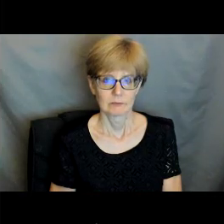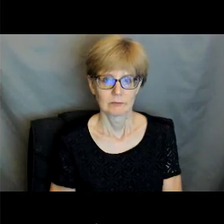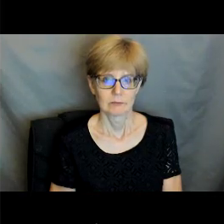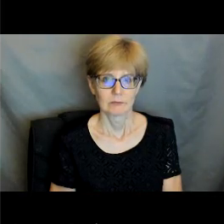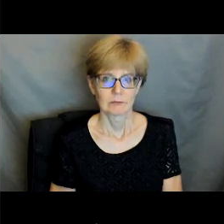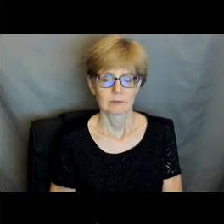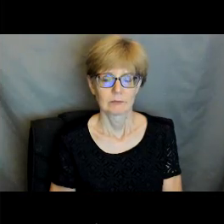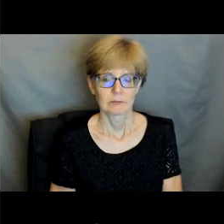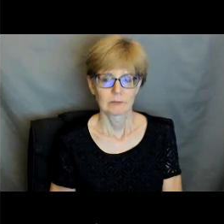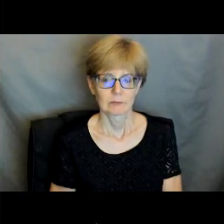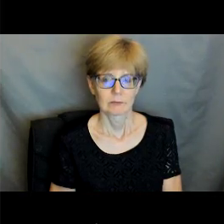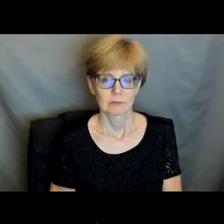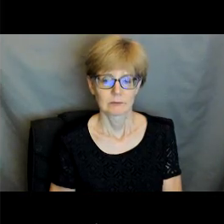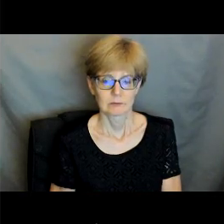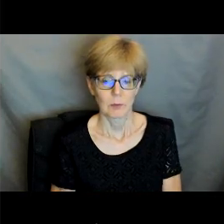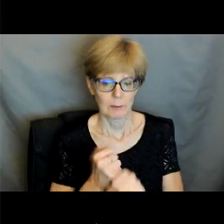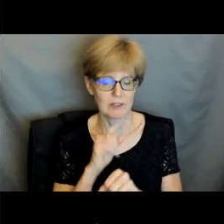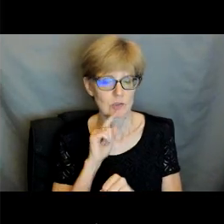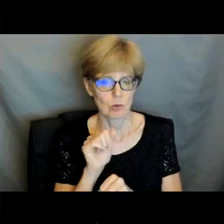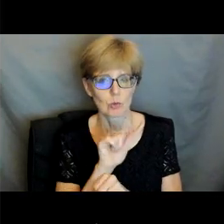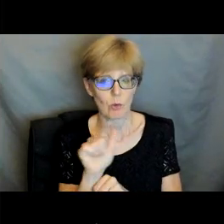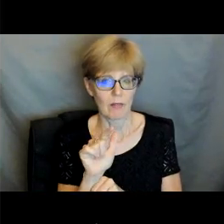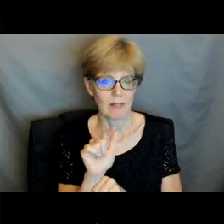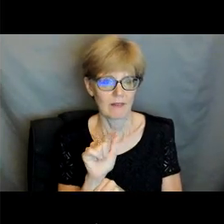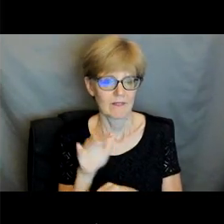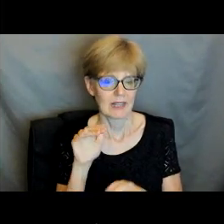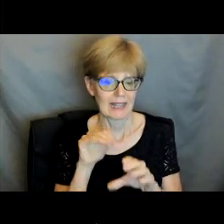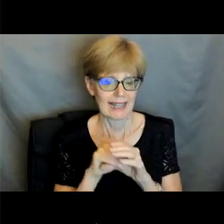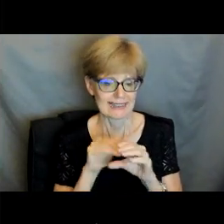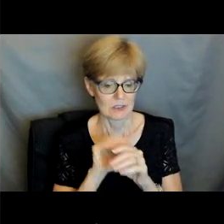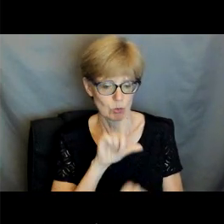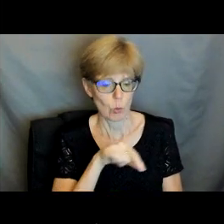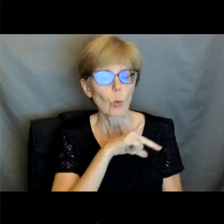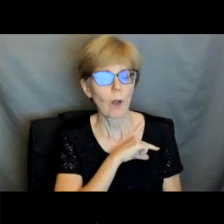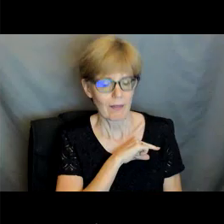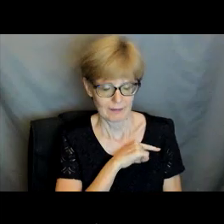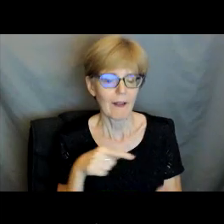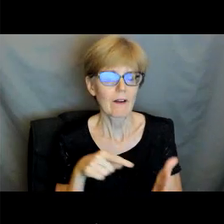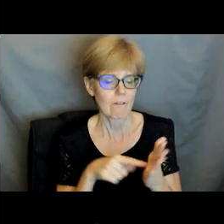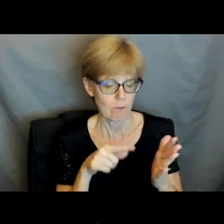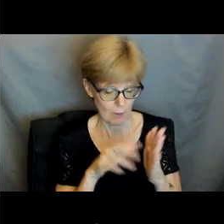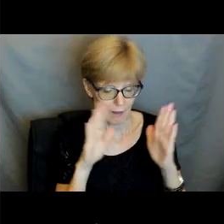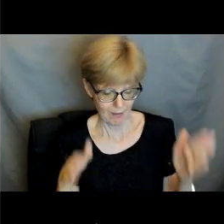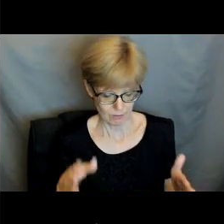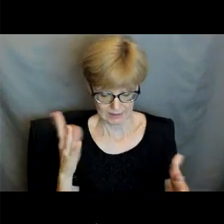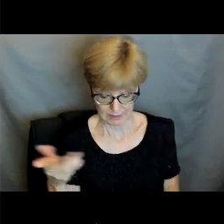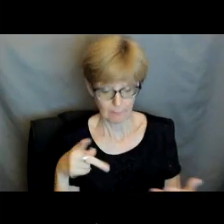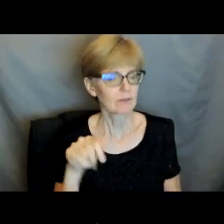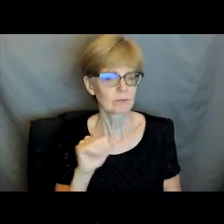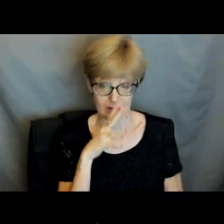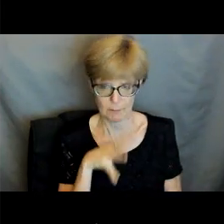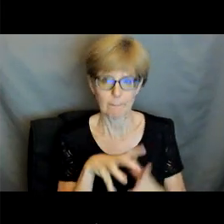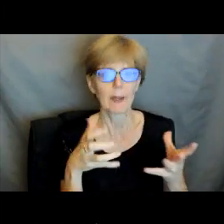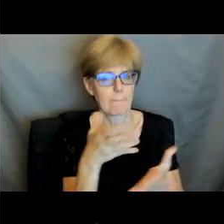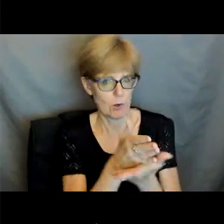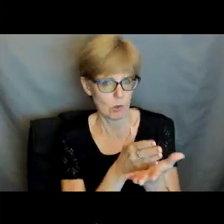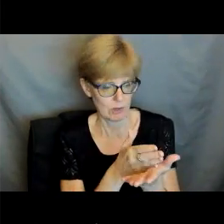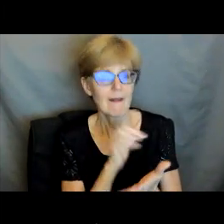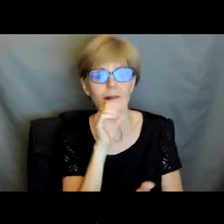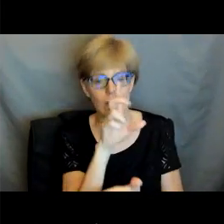All right, to make sure that everyone has access to quality and affordable housing in Pennsylvania, that's a big part of it. Non-discrimination in